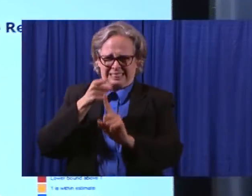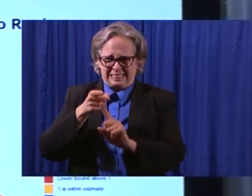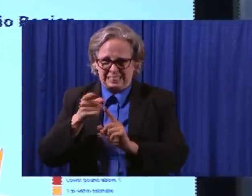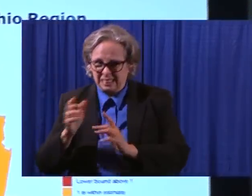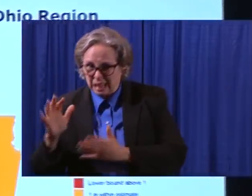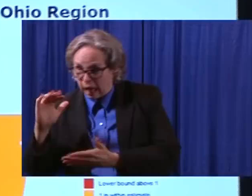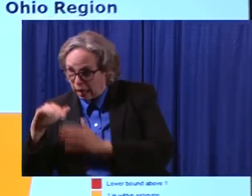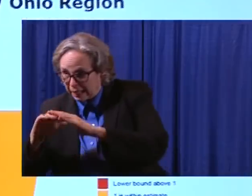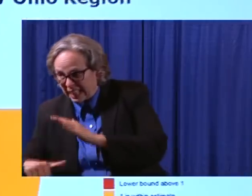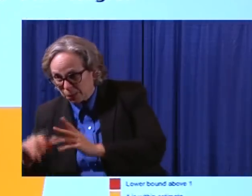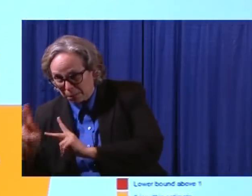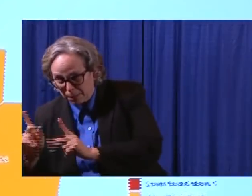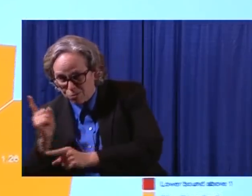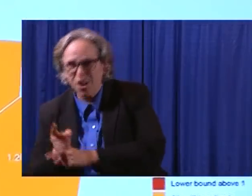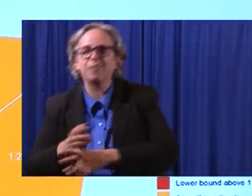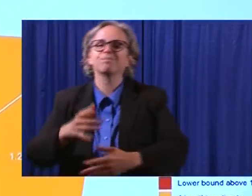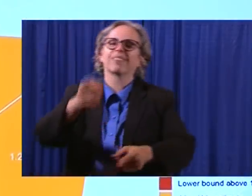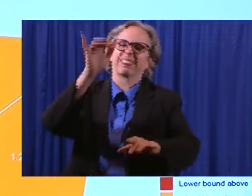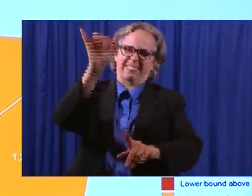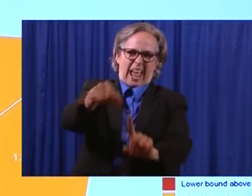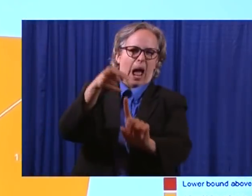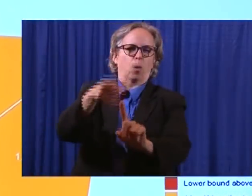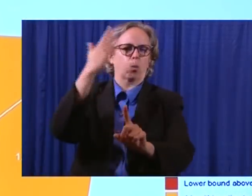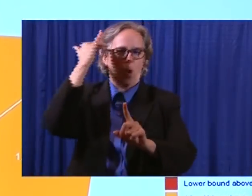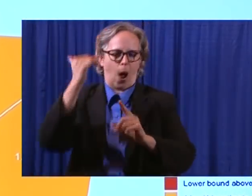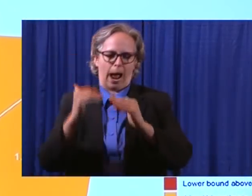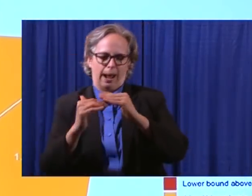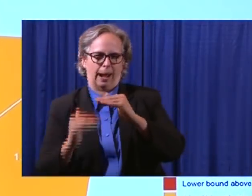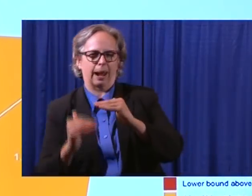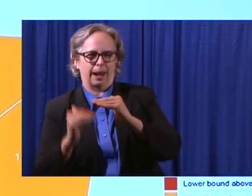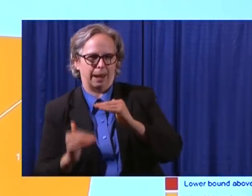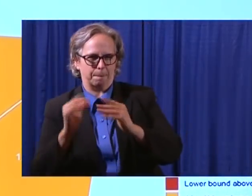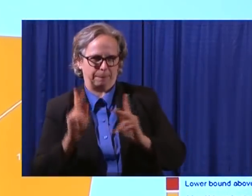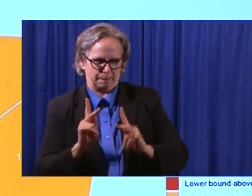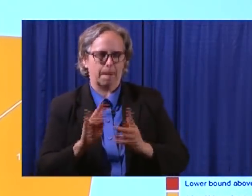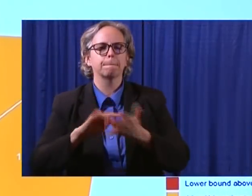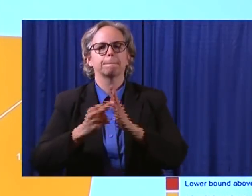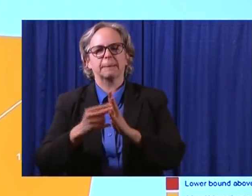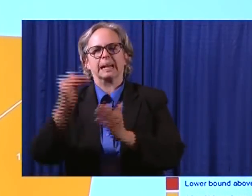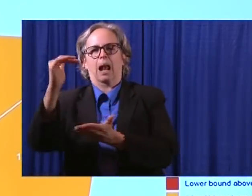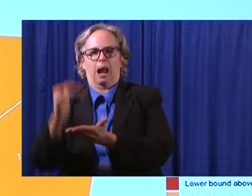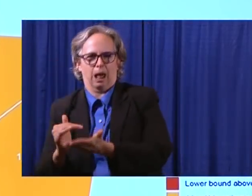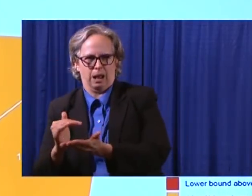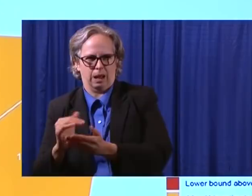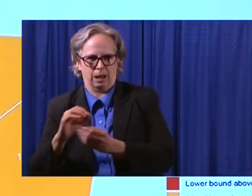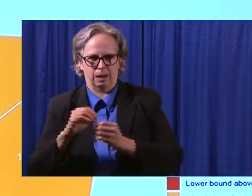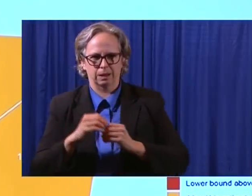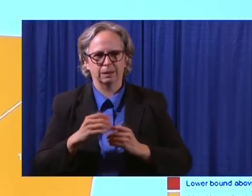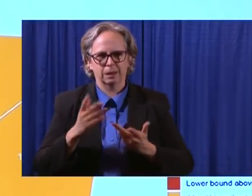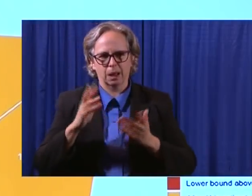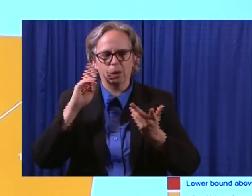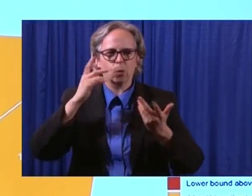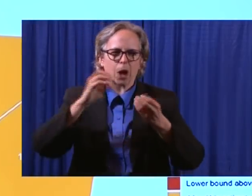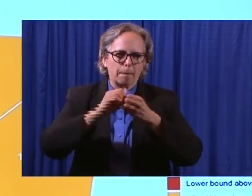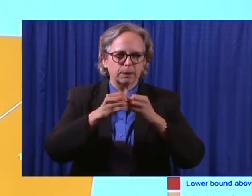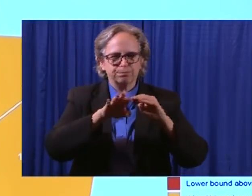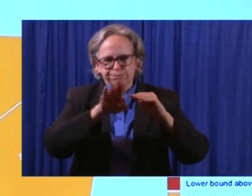numbers. Lower numbers, exactly. So it's a little bit more. It fluctuates a little bit more, but it is a